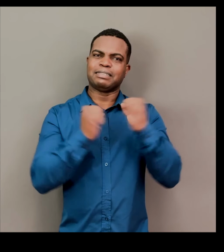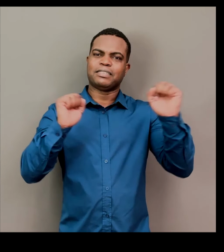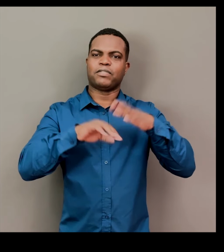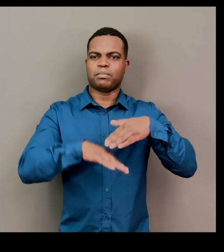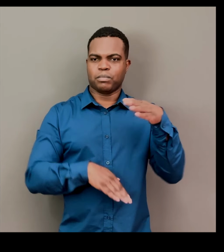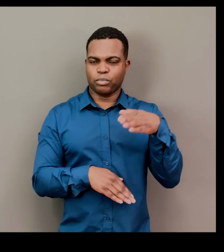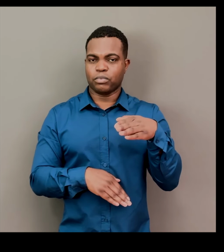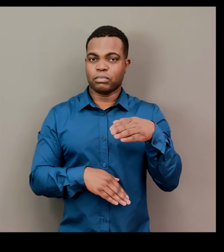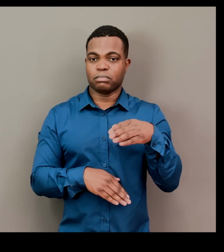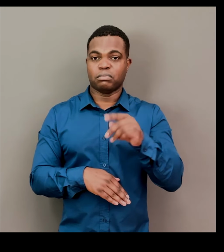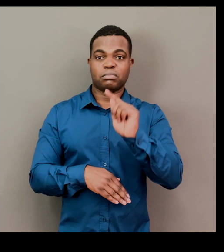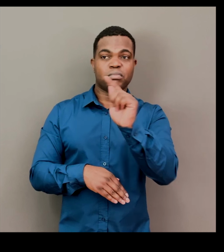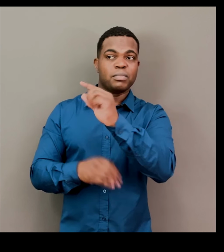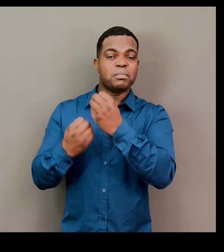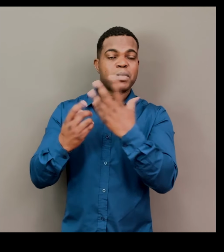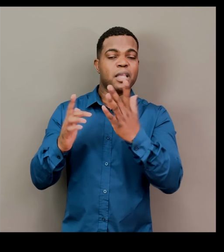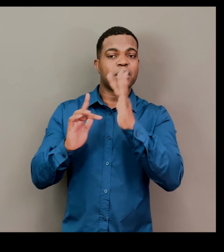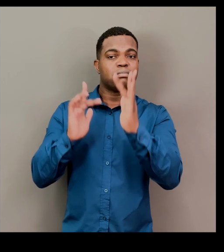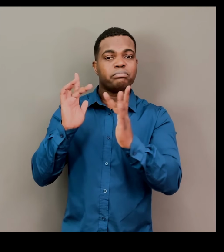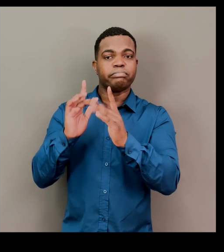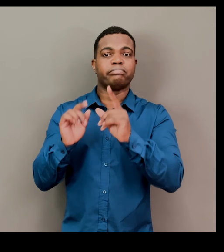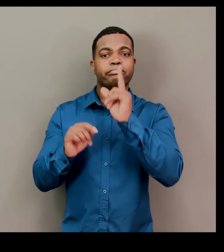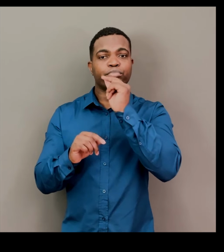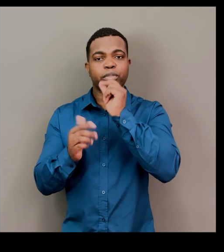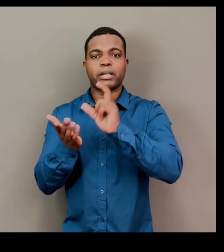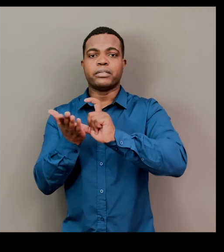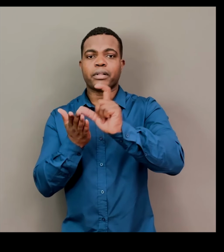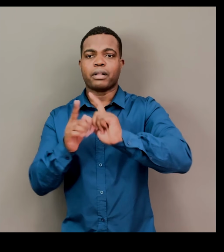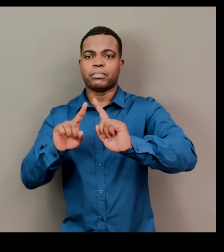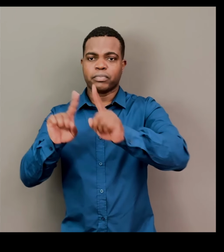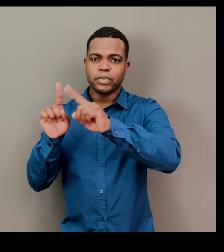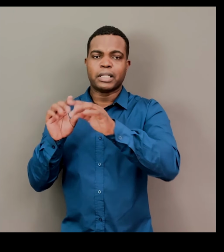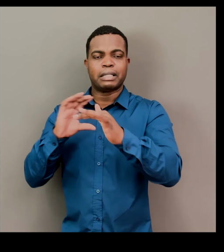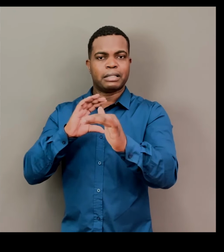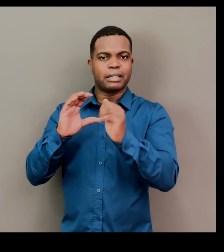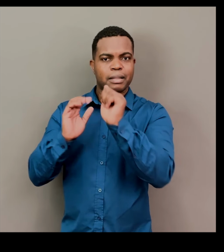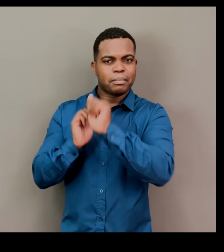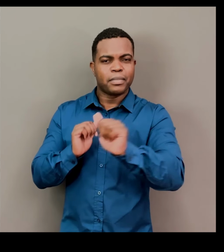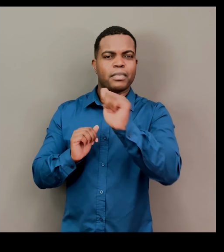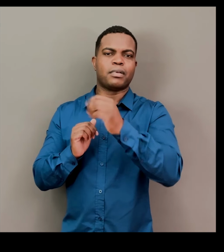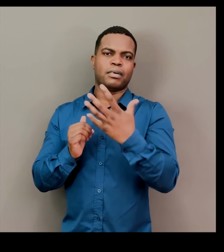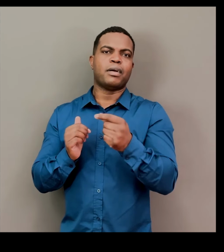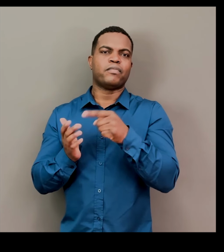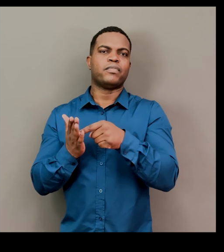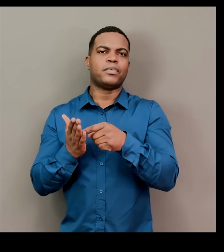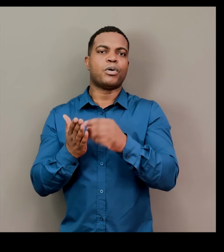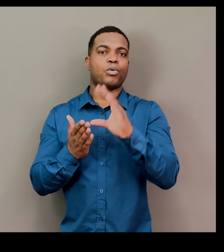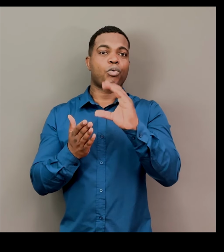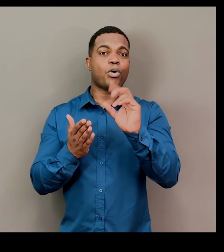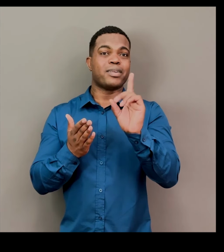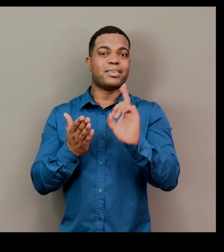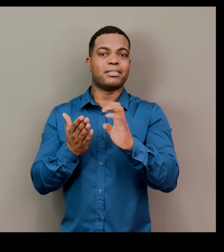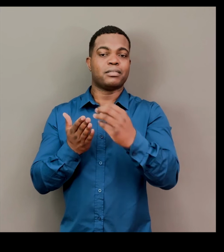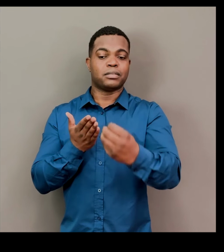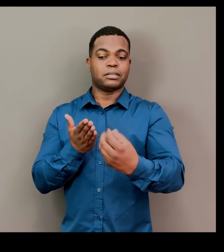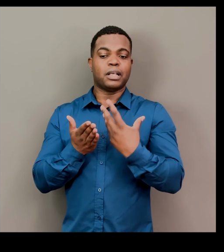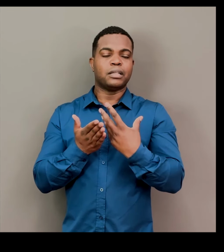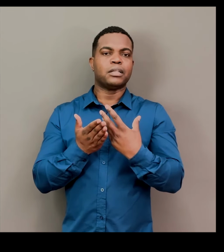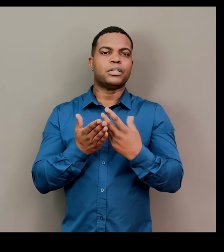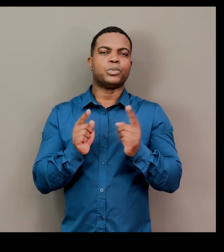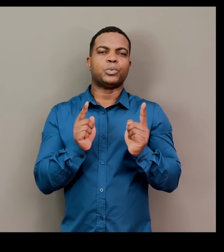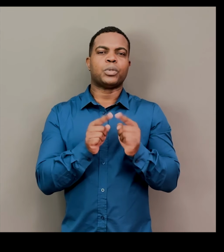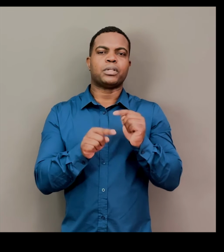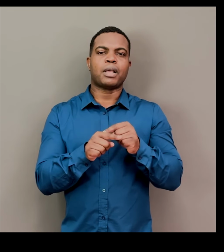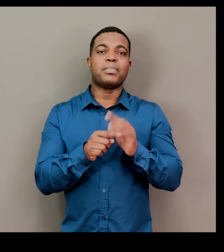Today, most major social media accounts include this feature. Since these codes are only valid for a few minutes, they are more